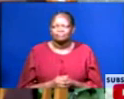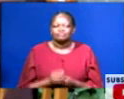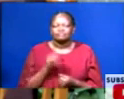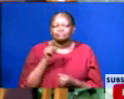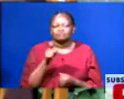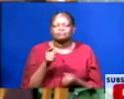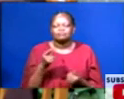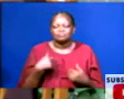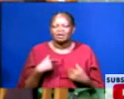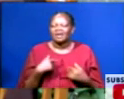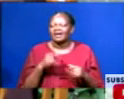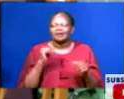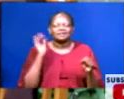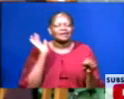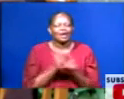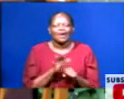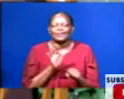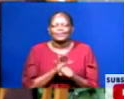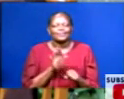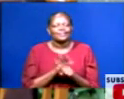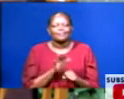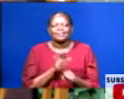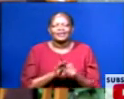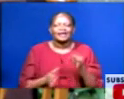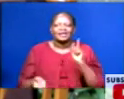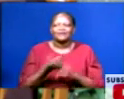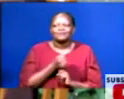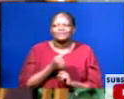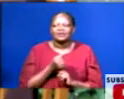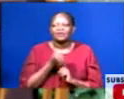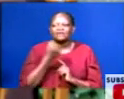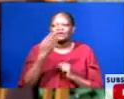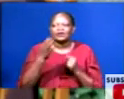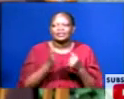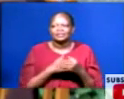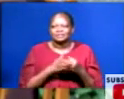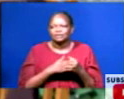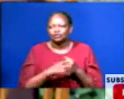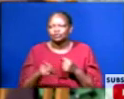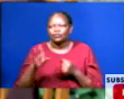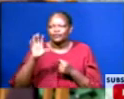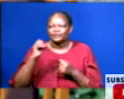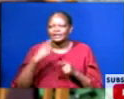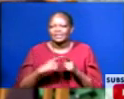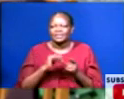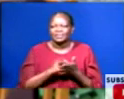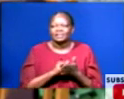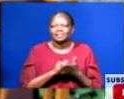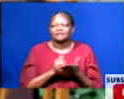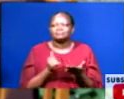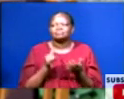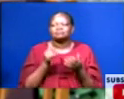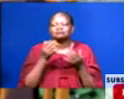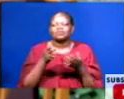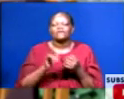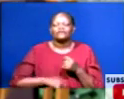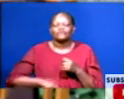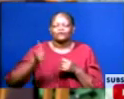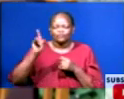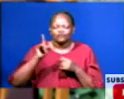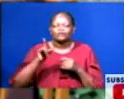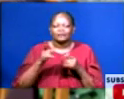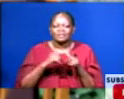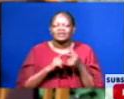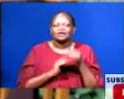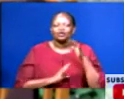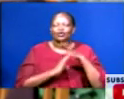a lot in his bag of achievements in the 49 going 50 years he has been in the aviation world. Top on that list